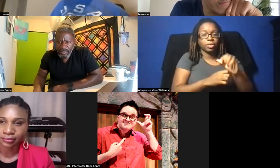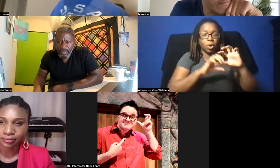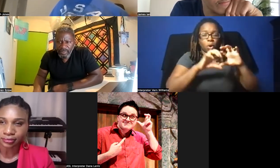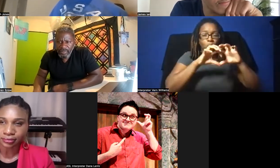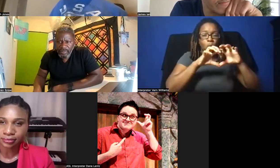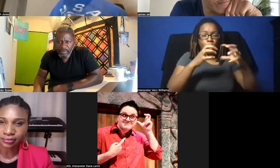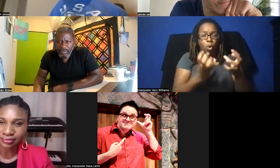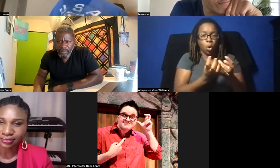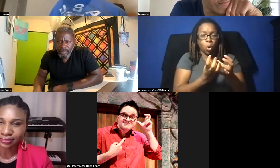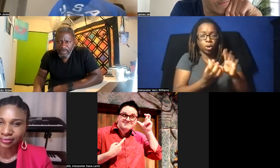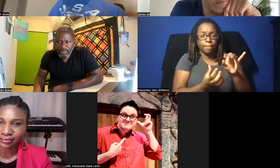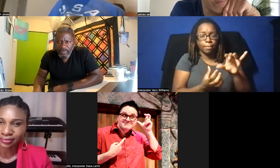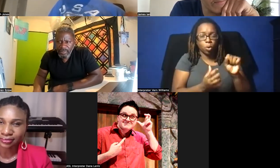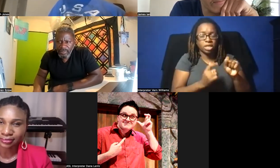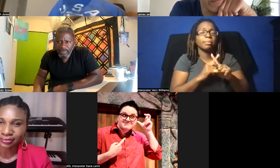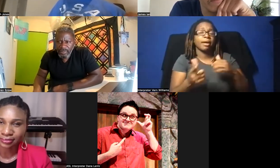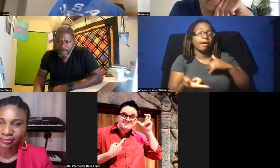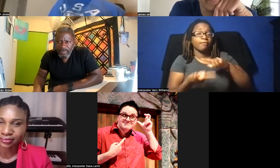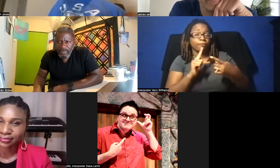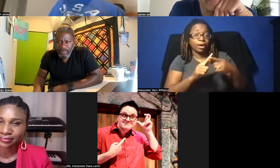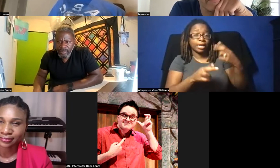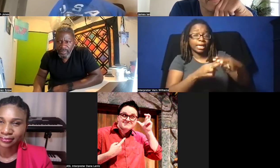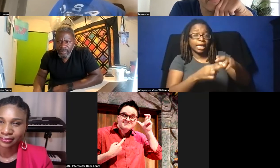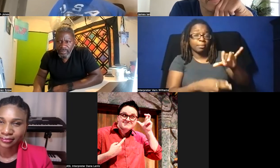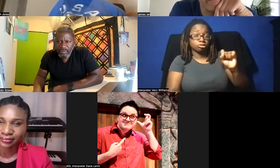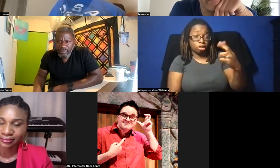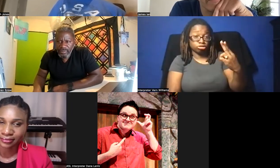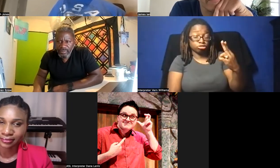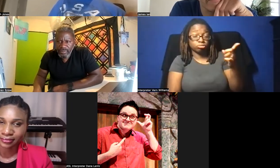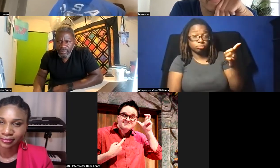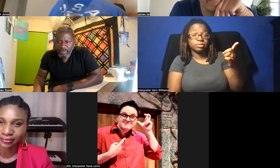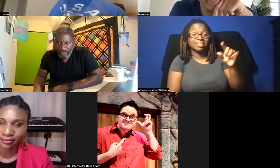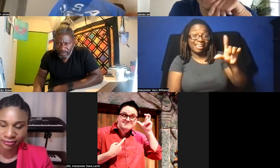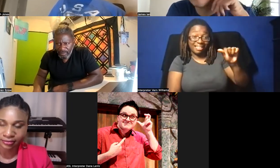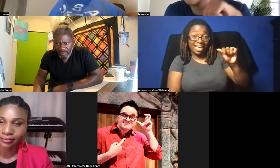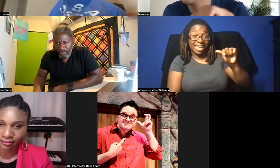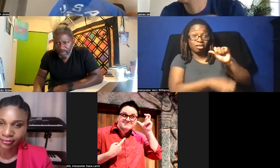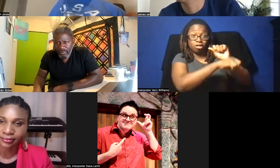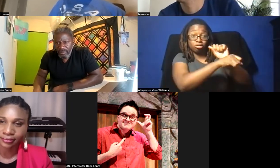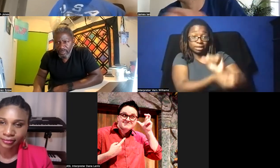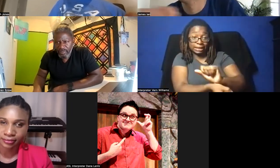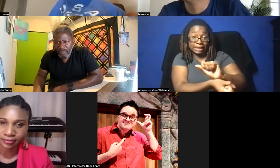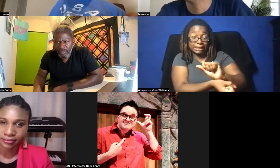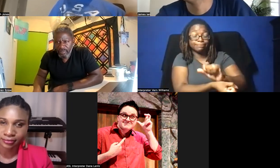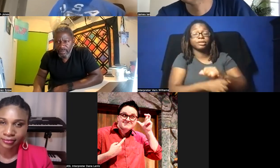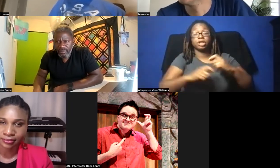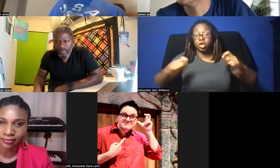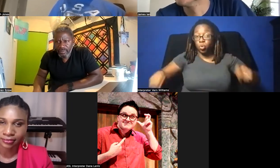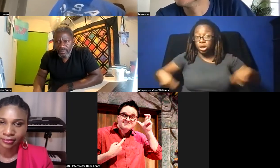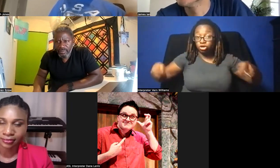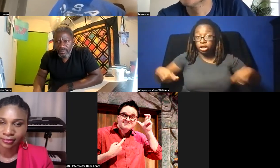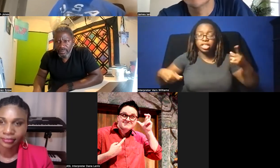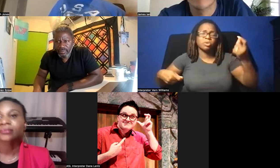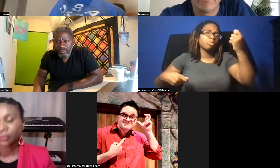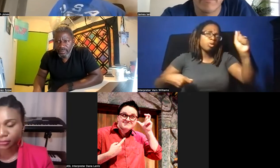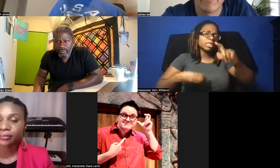years ago, a friend of mine, his name is Josh, he was arrested in LA. He was in a wheelchair. He, you know, was protesting about George